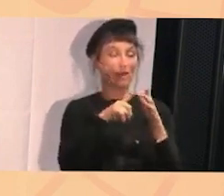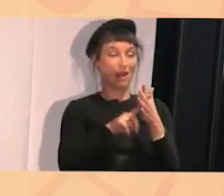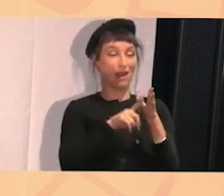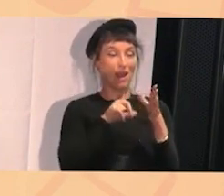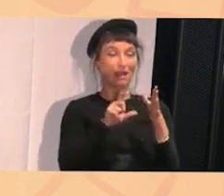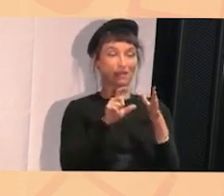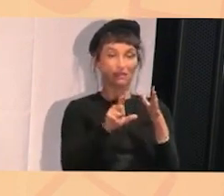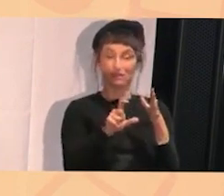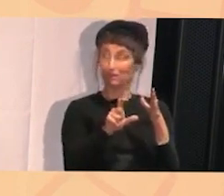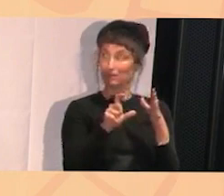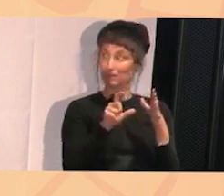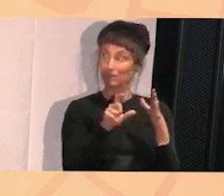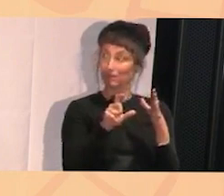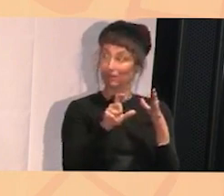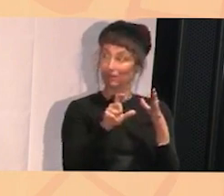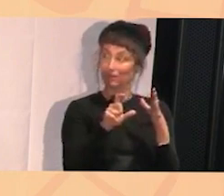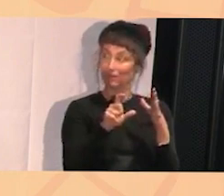it, you have to be a